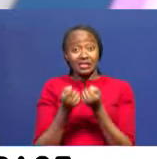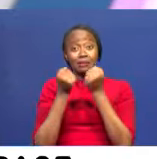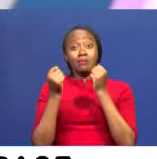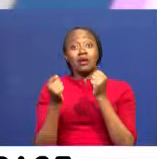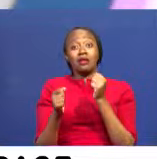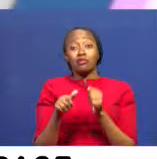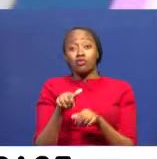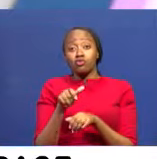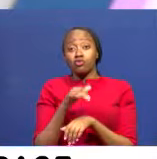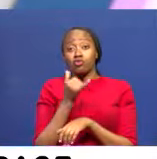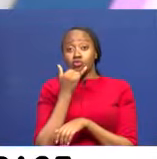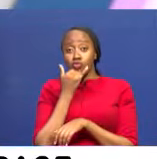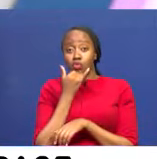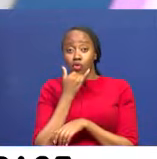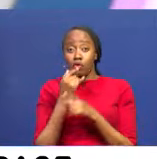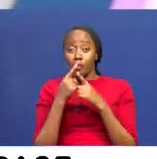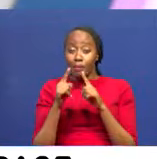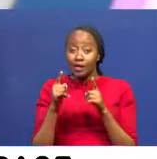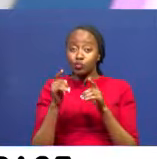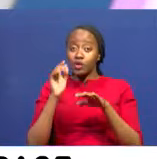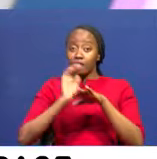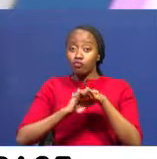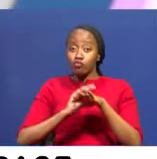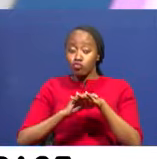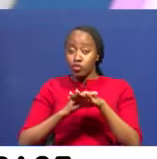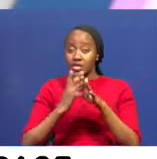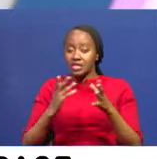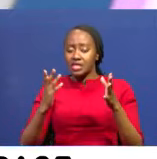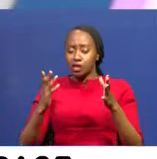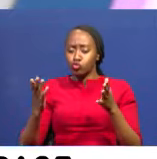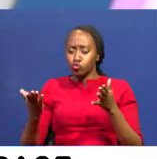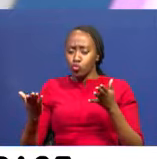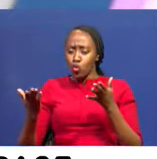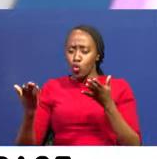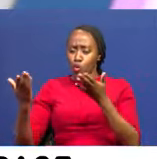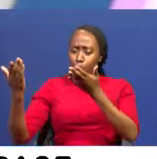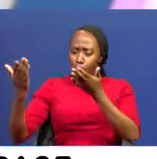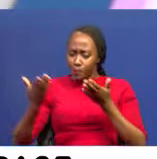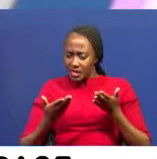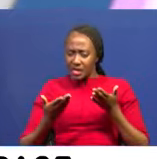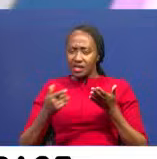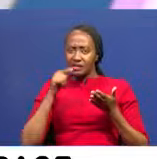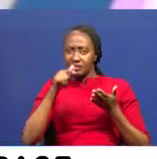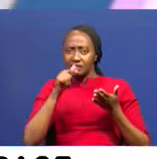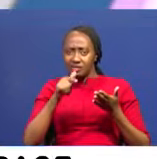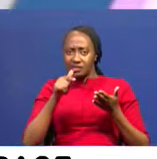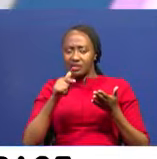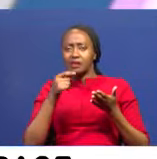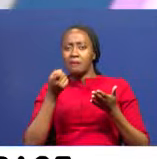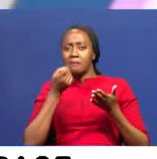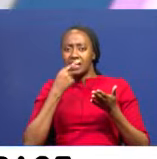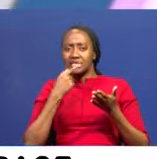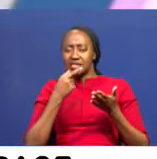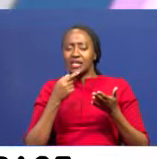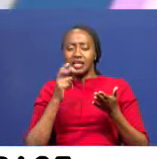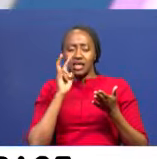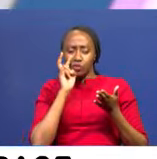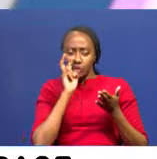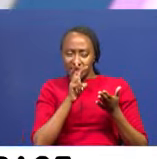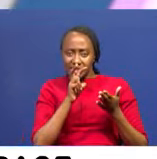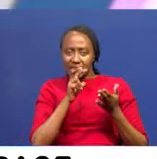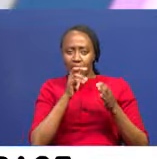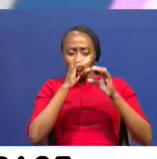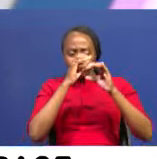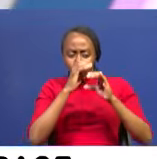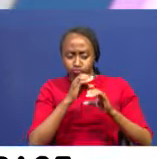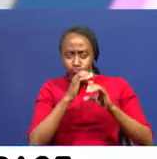we're having good mechanisms to bring back the medicine on what we call a recall procedure. And this is done